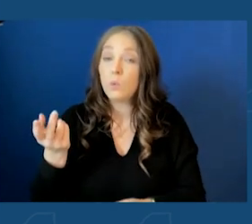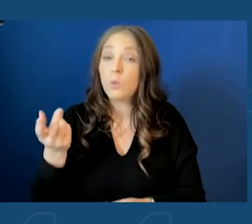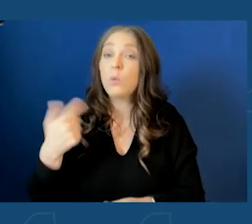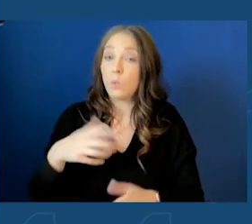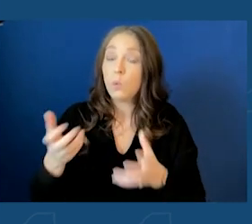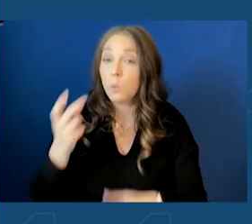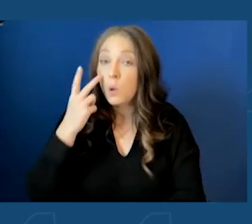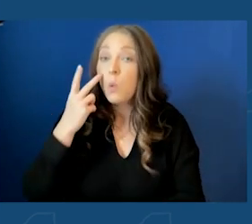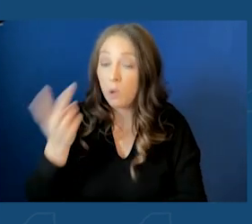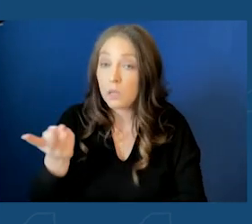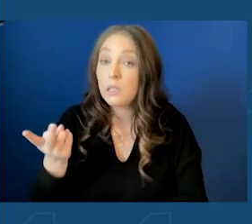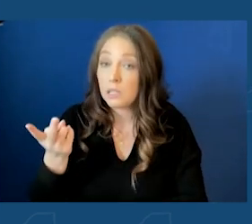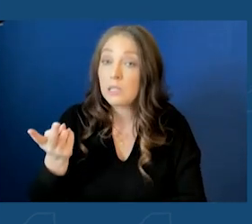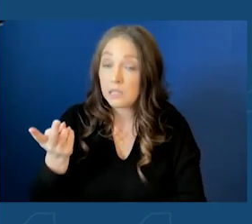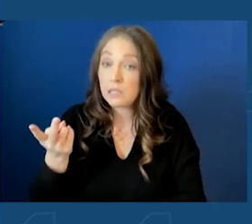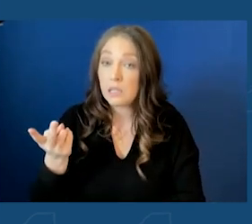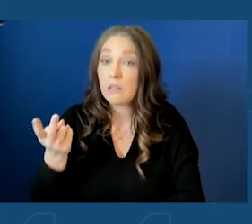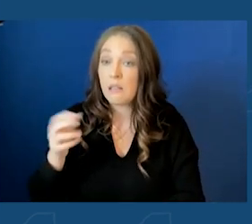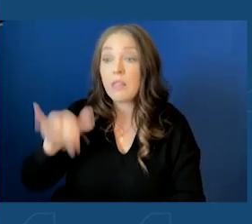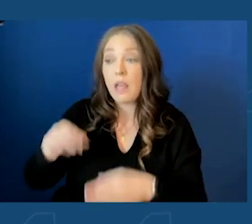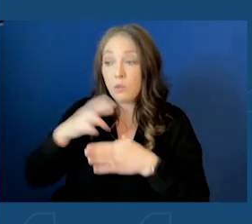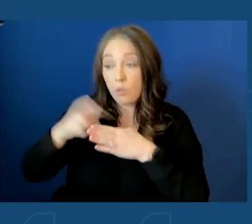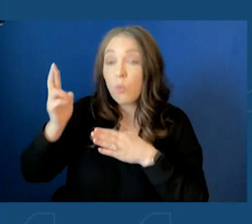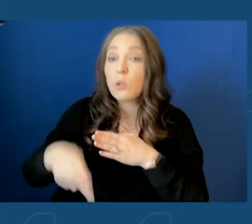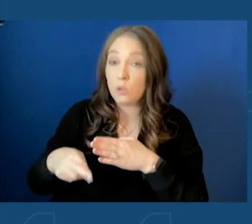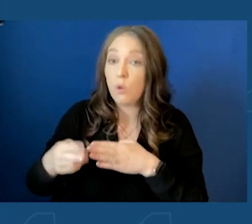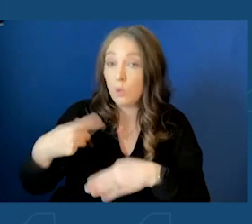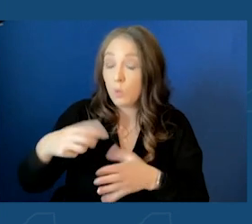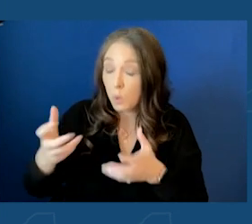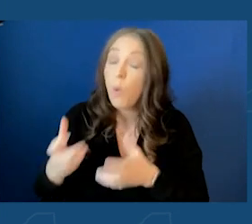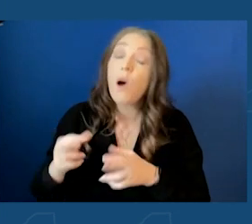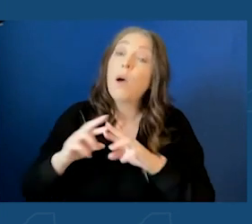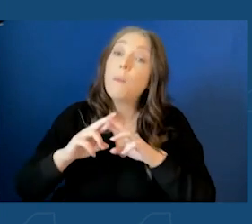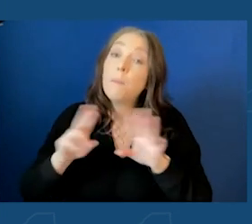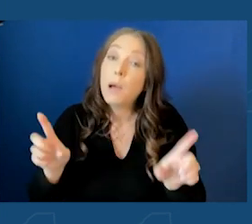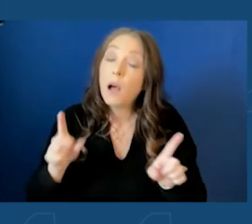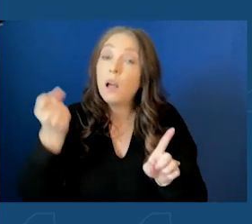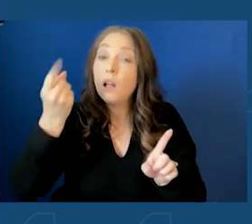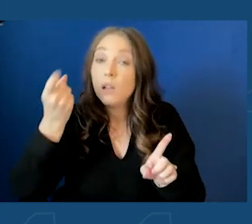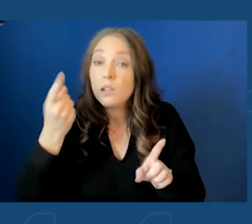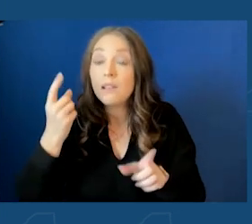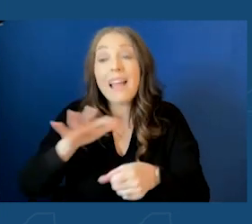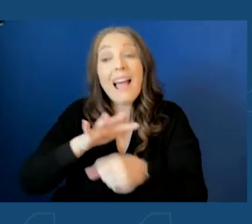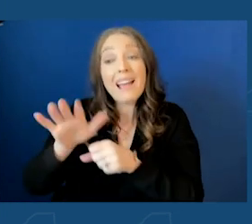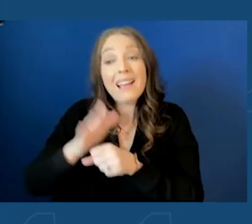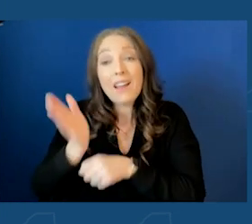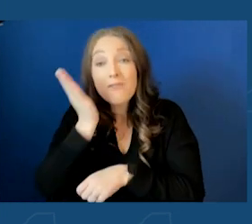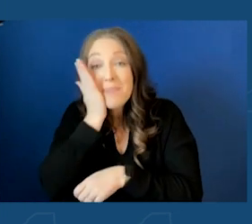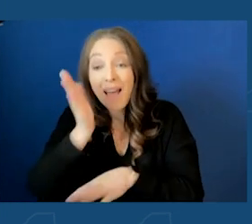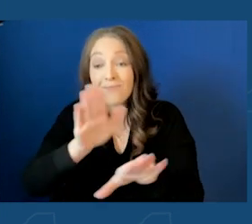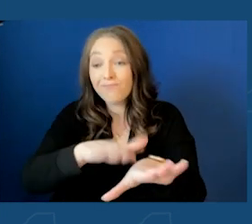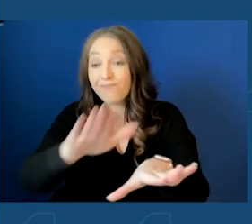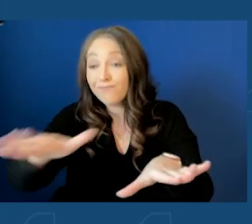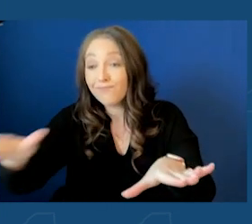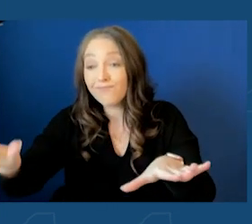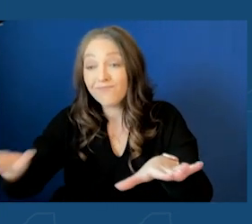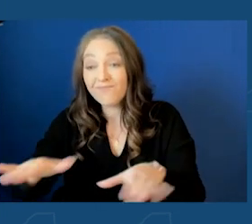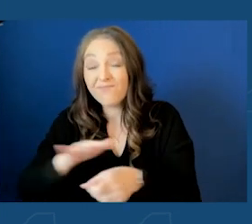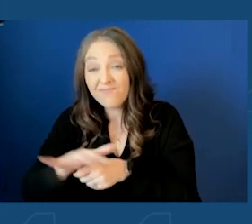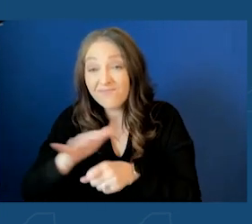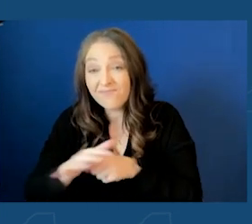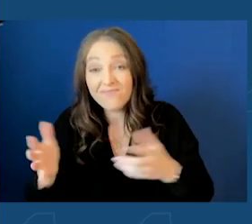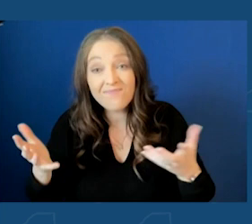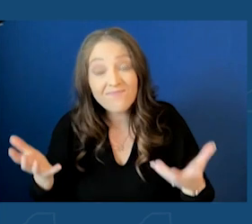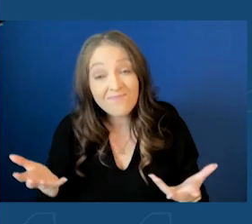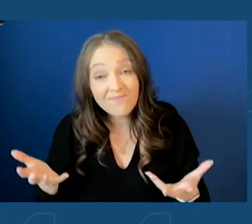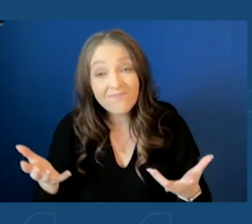is the result that is intended from the changes we made. But it's also, are there enough beds to put them in? And that's one of the reasons why, as